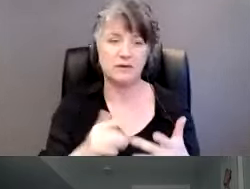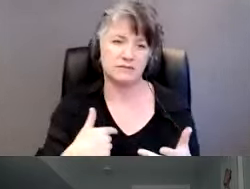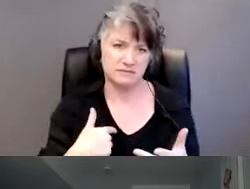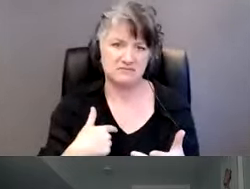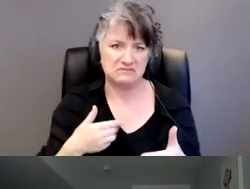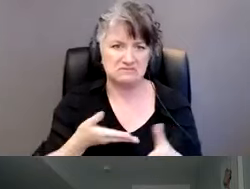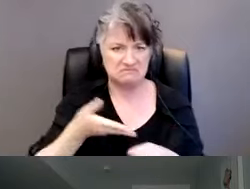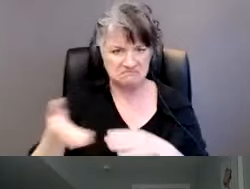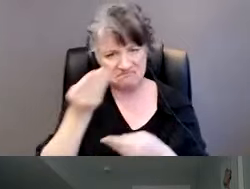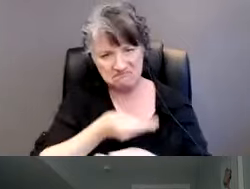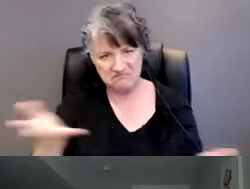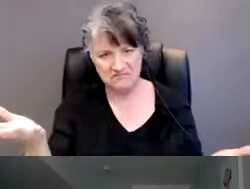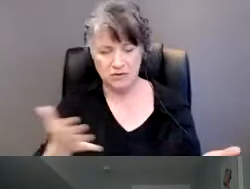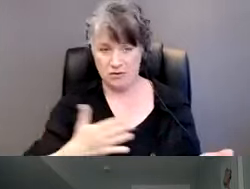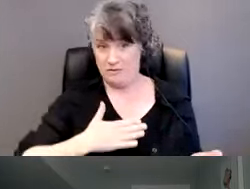So I'll keep my